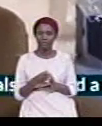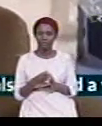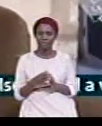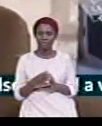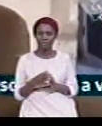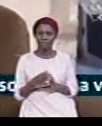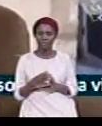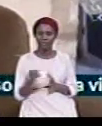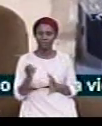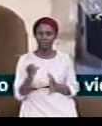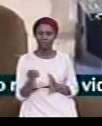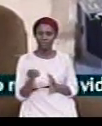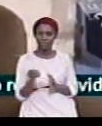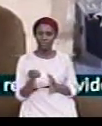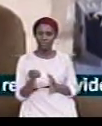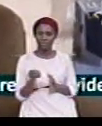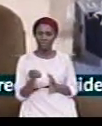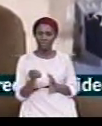So